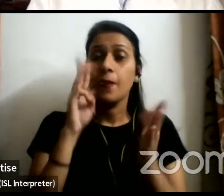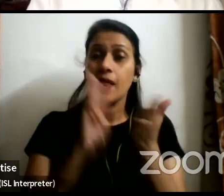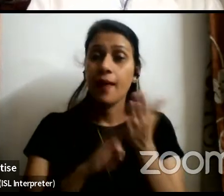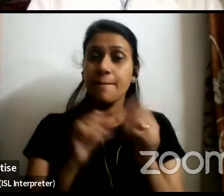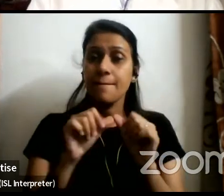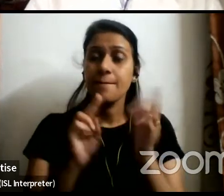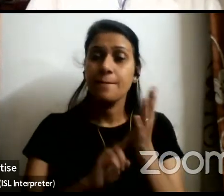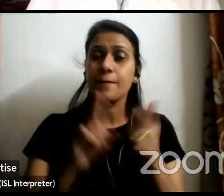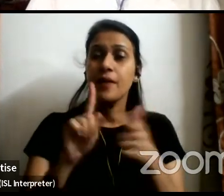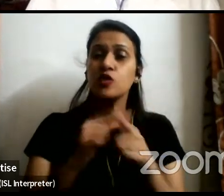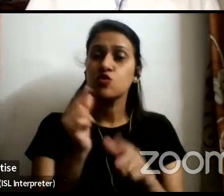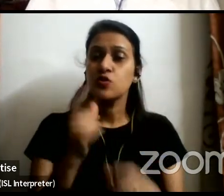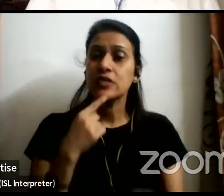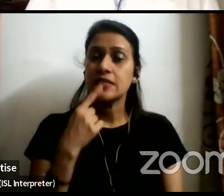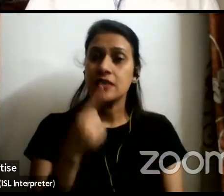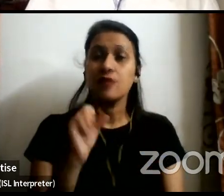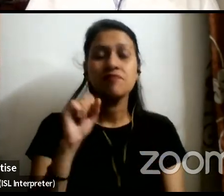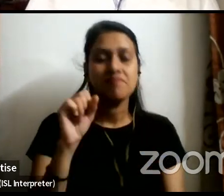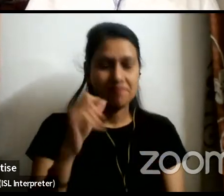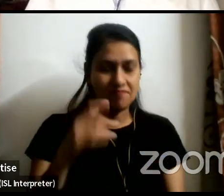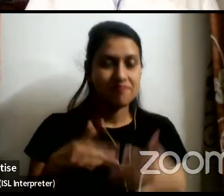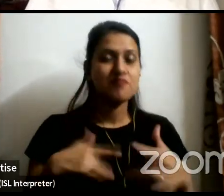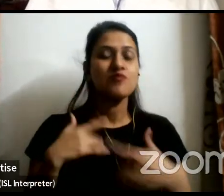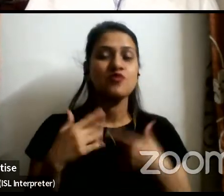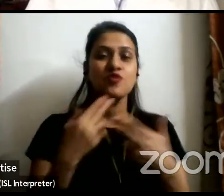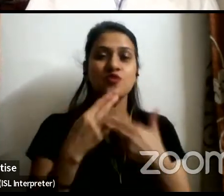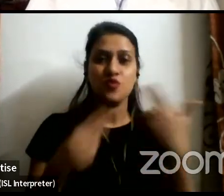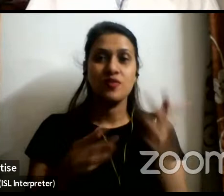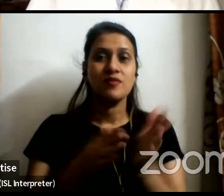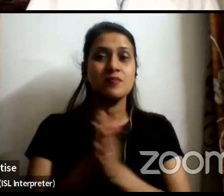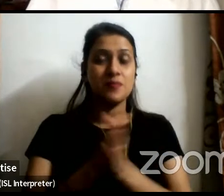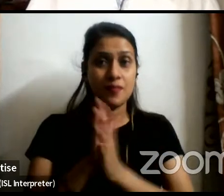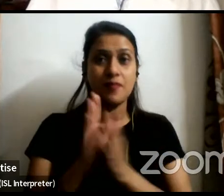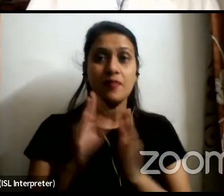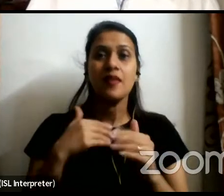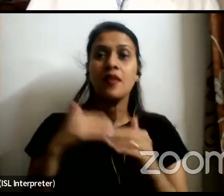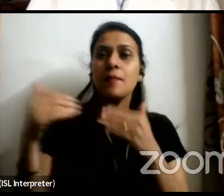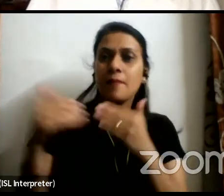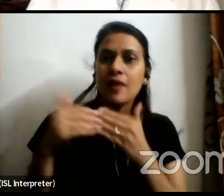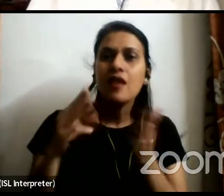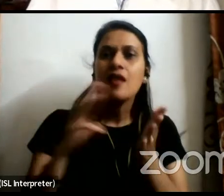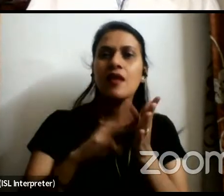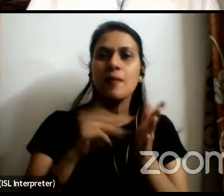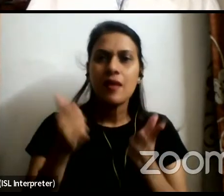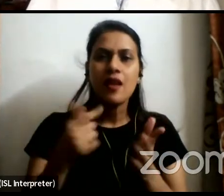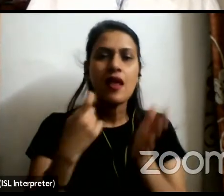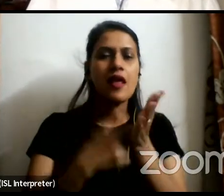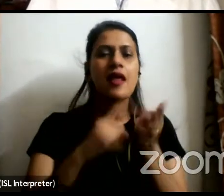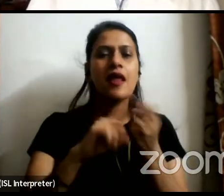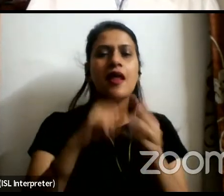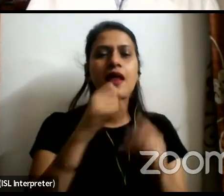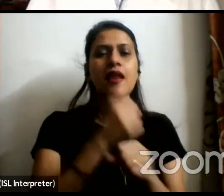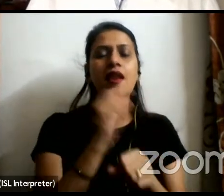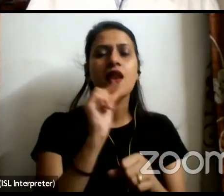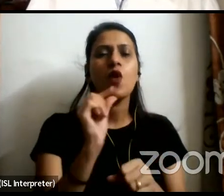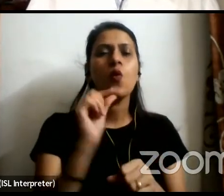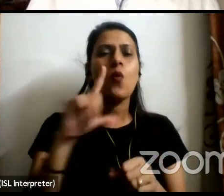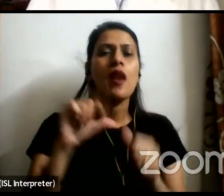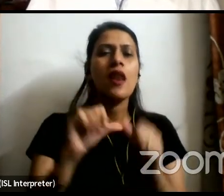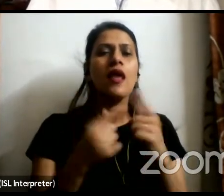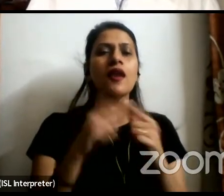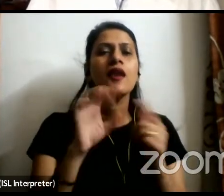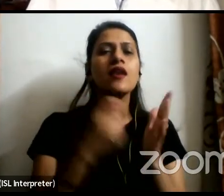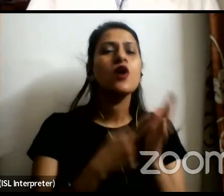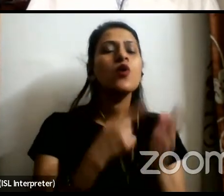of the story also sort of when we have the chance to interact with the ministries or regulators, what we're also sort of told